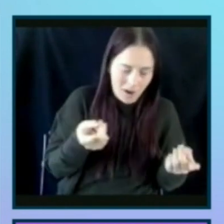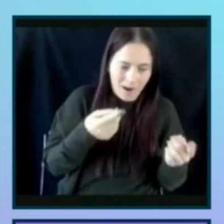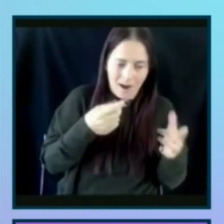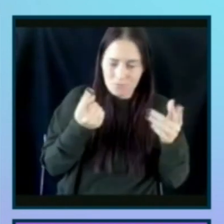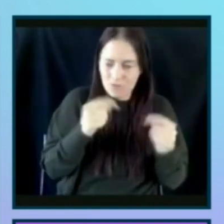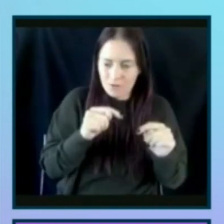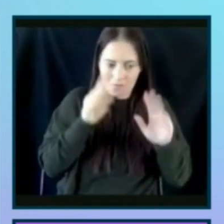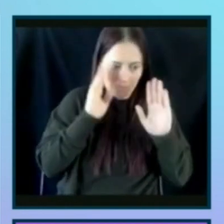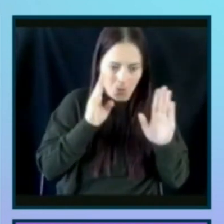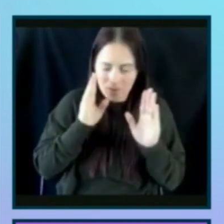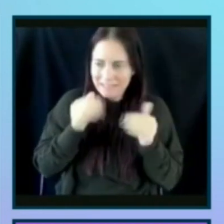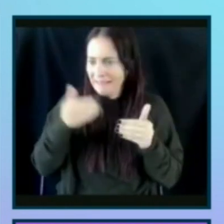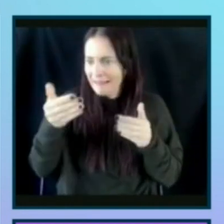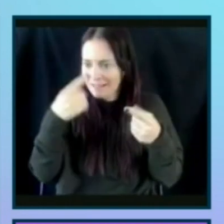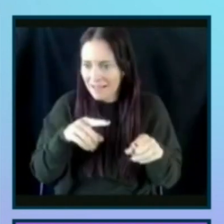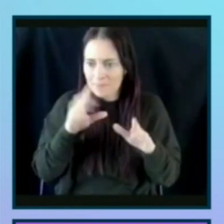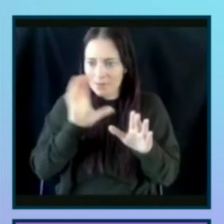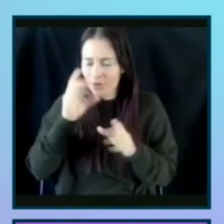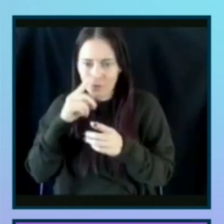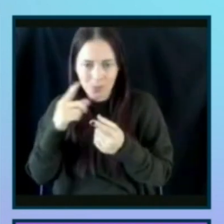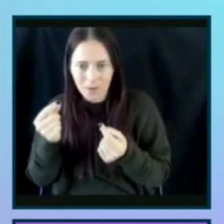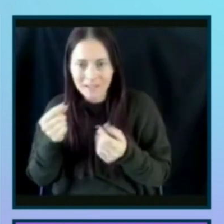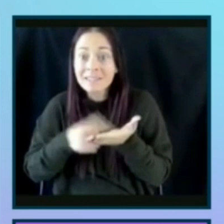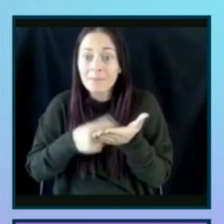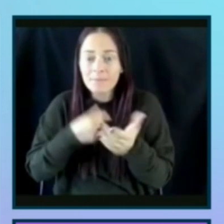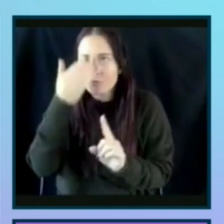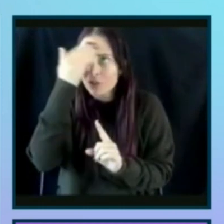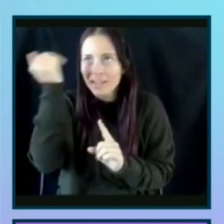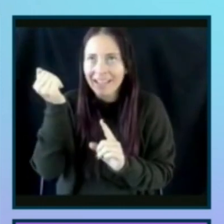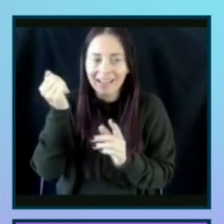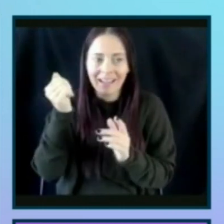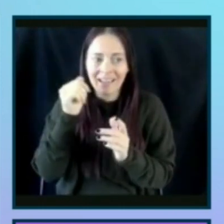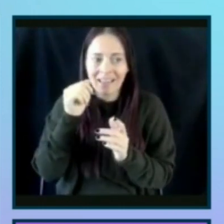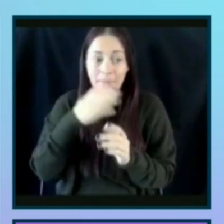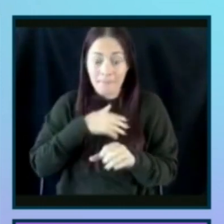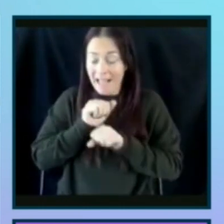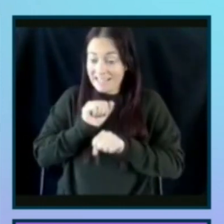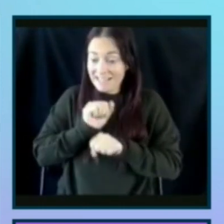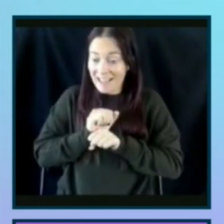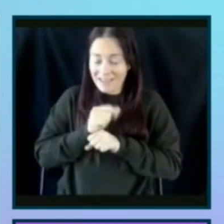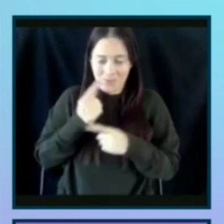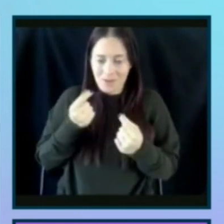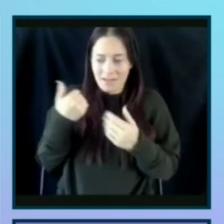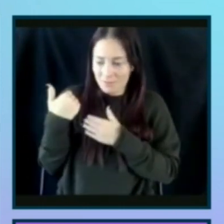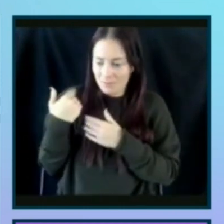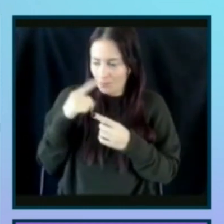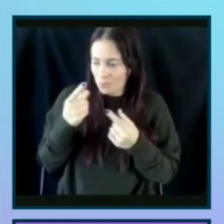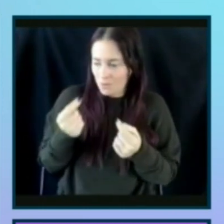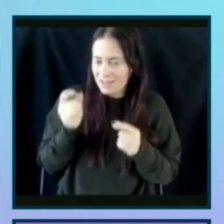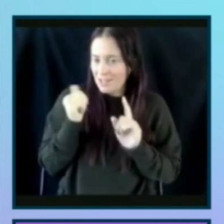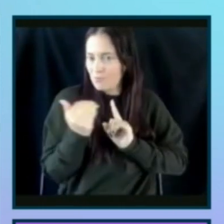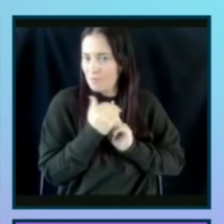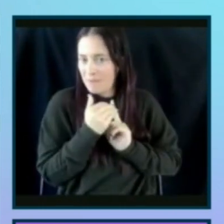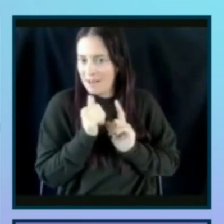up next, what are you looking for, that sometimes you'll forget the details of the task. And so you'll need a reminder. And the one thing you want to make